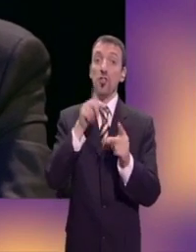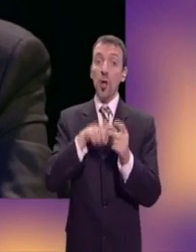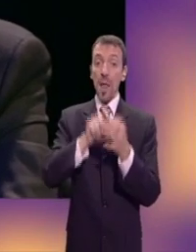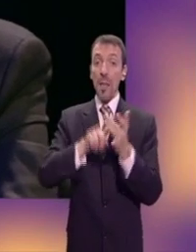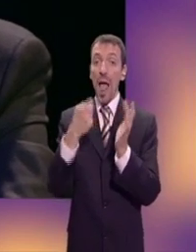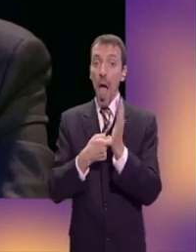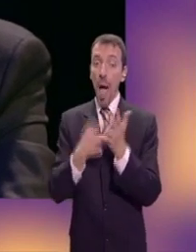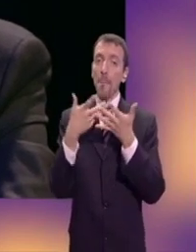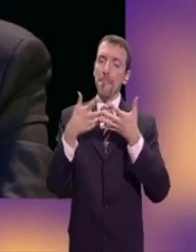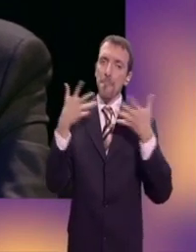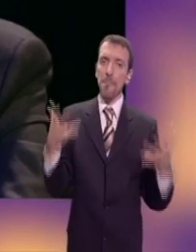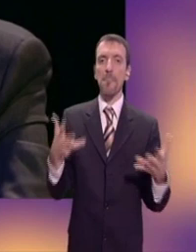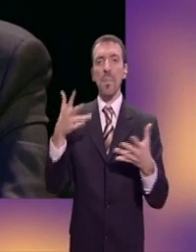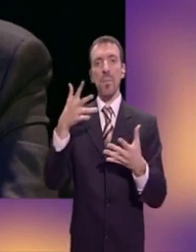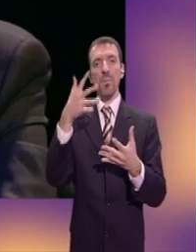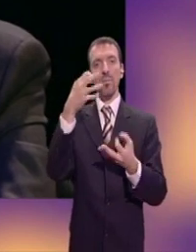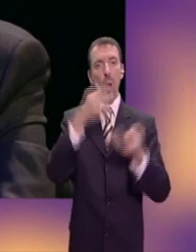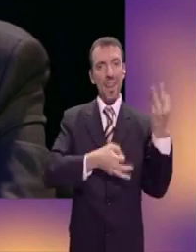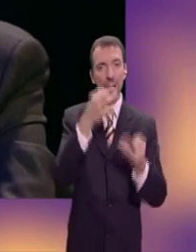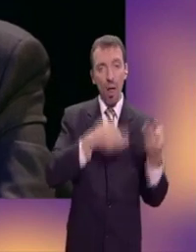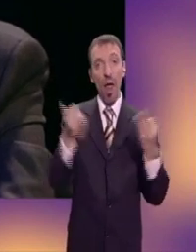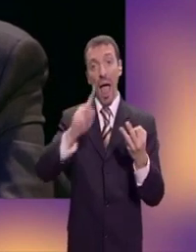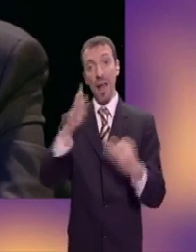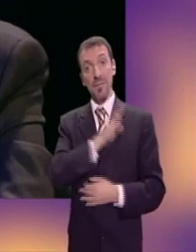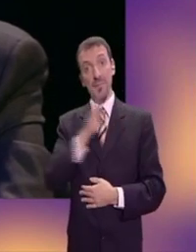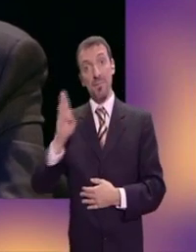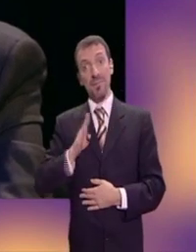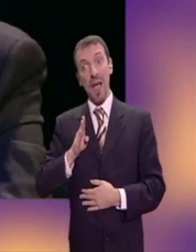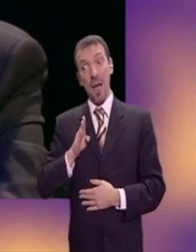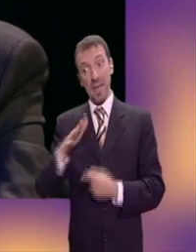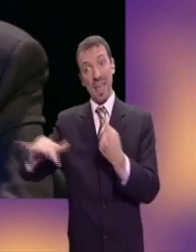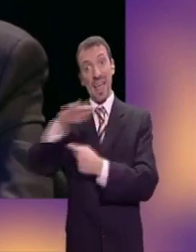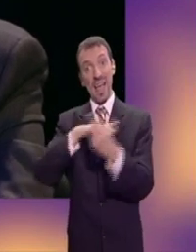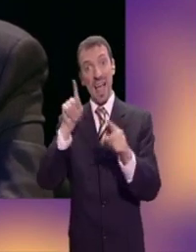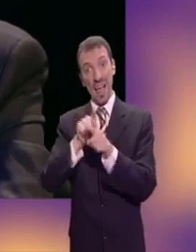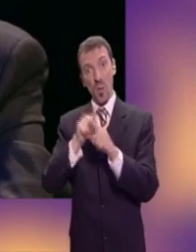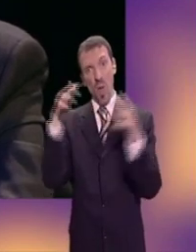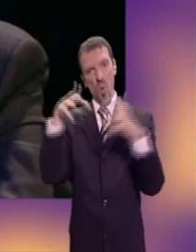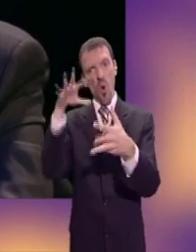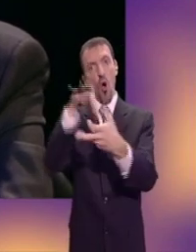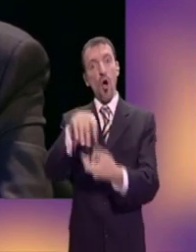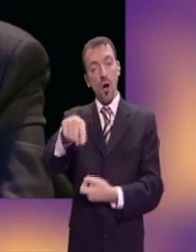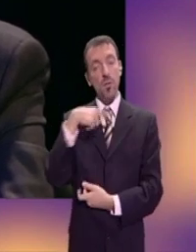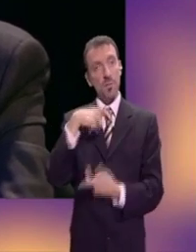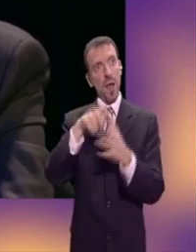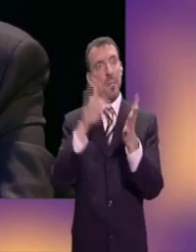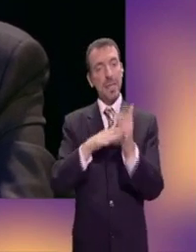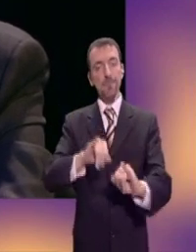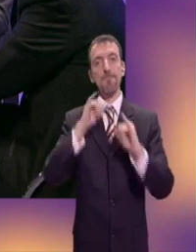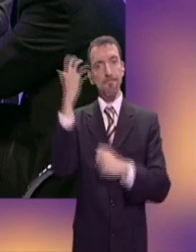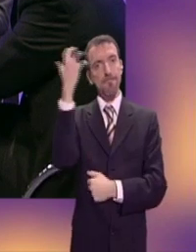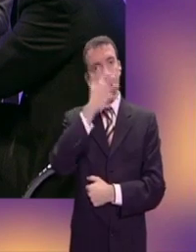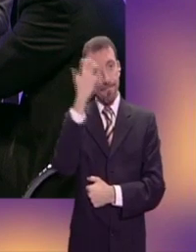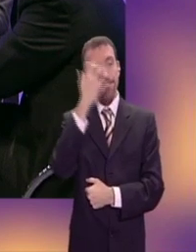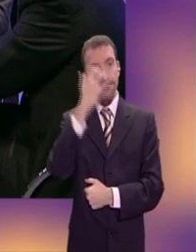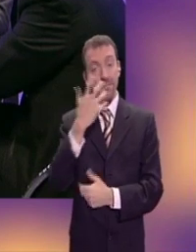biggest political and military blunder of any Prime Minister in our history. Yes. You are responsible for one of the